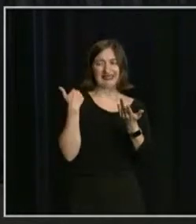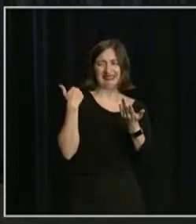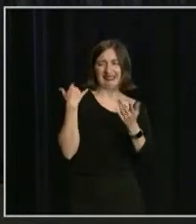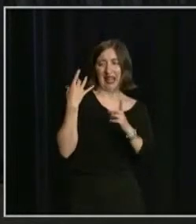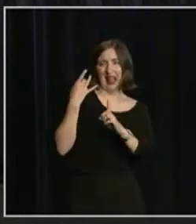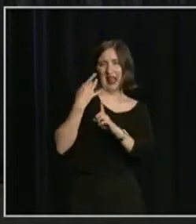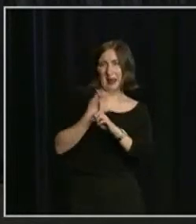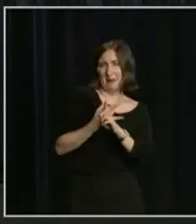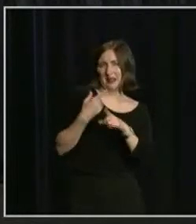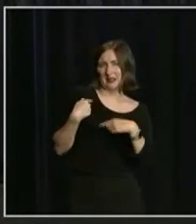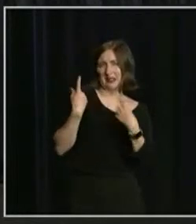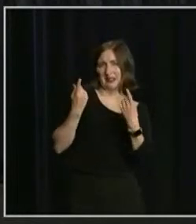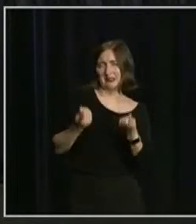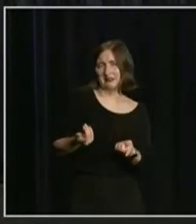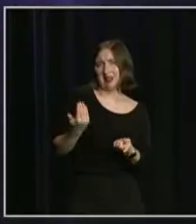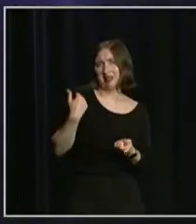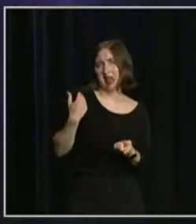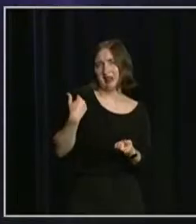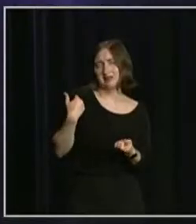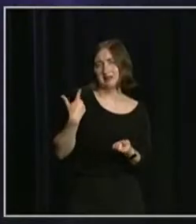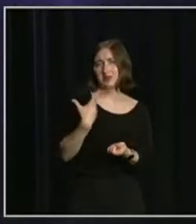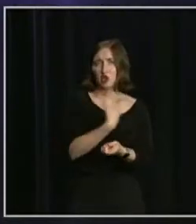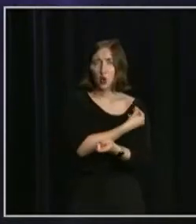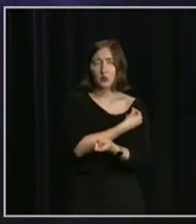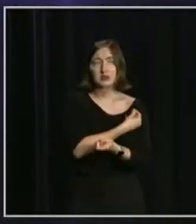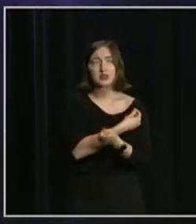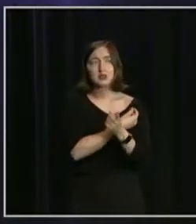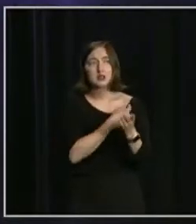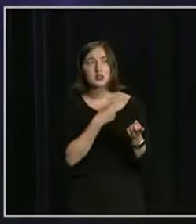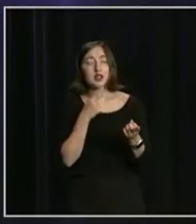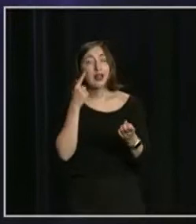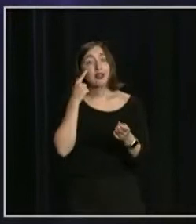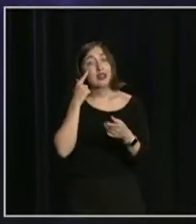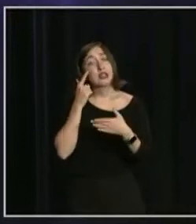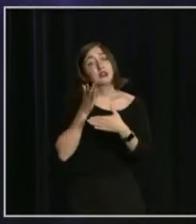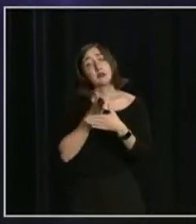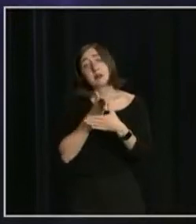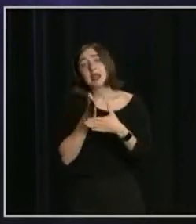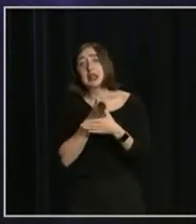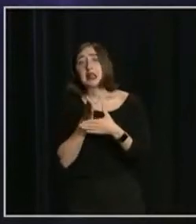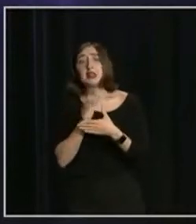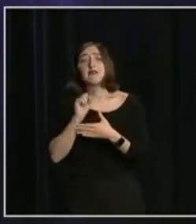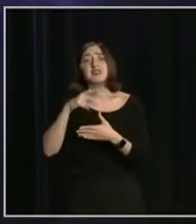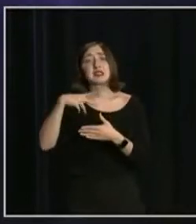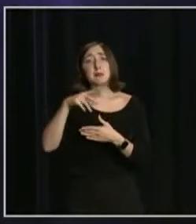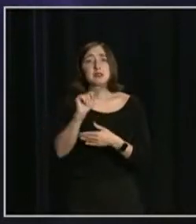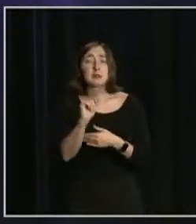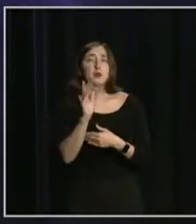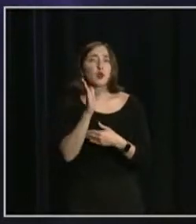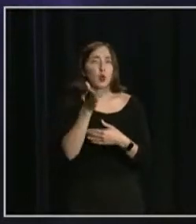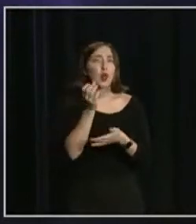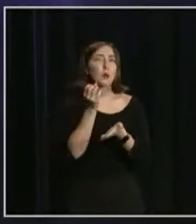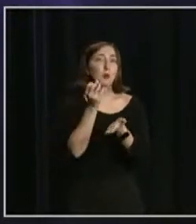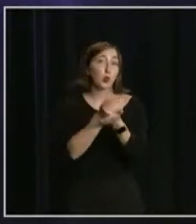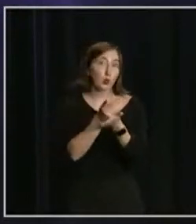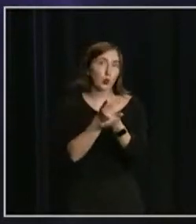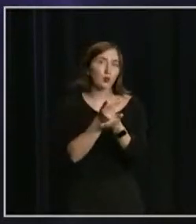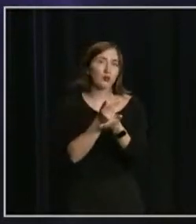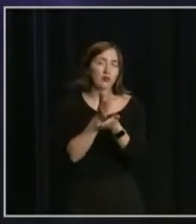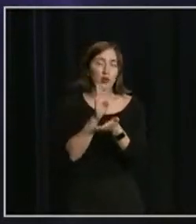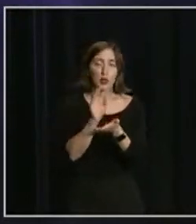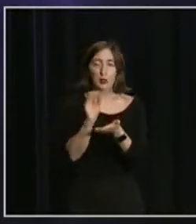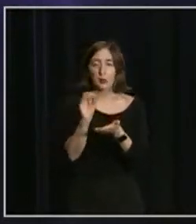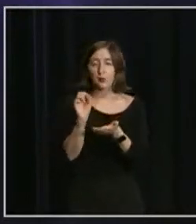Or, I think what Claude was saying, I think the middle of September they're going to approve the booster shots for everybody, I